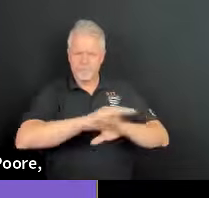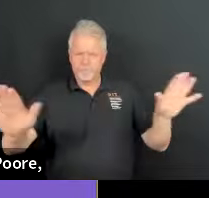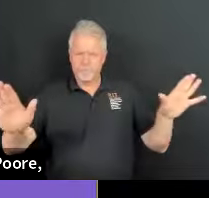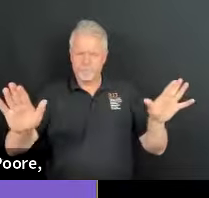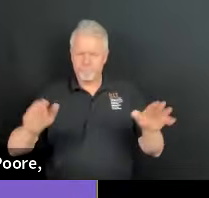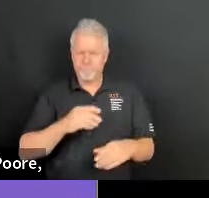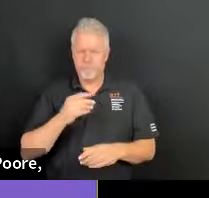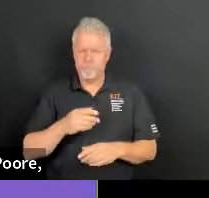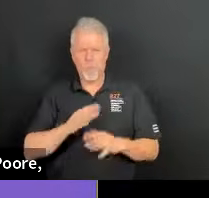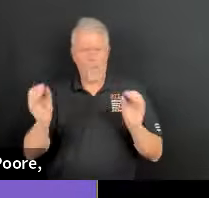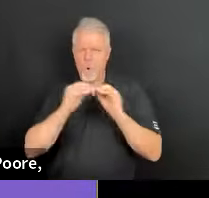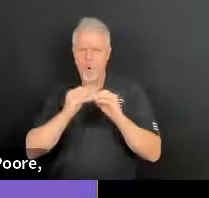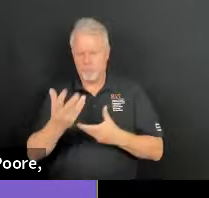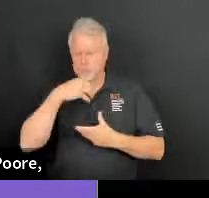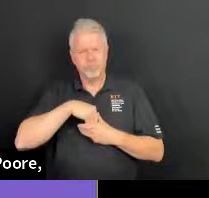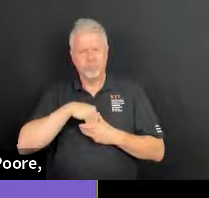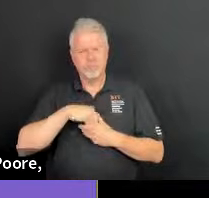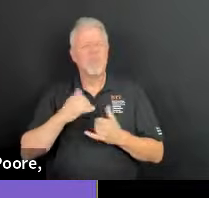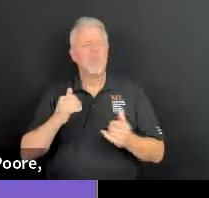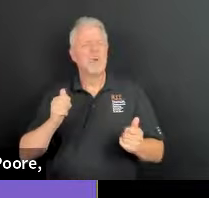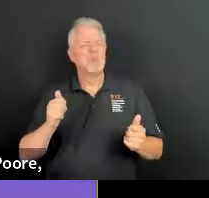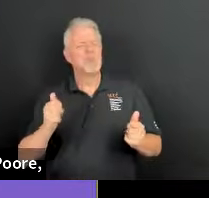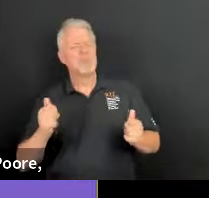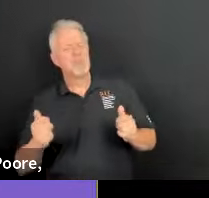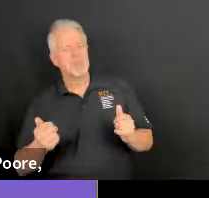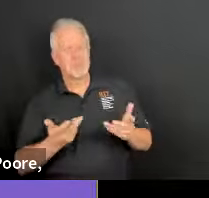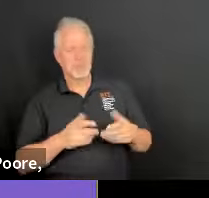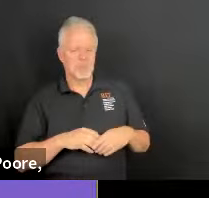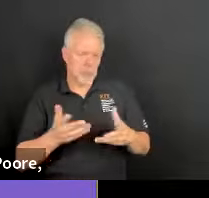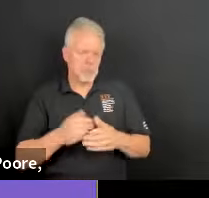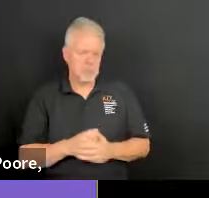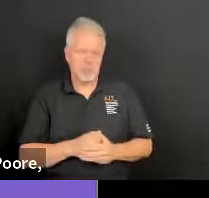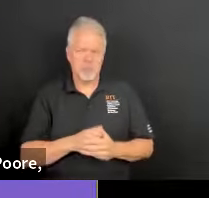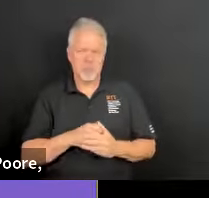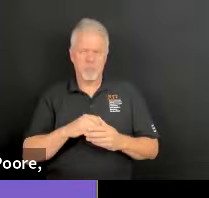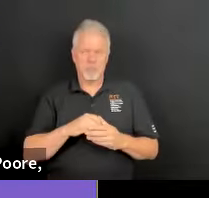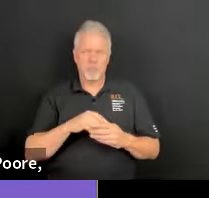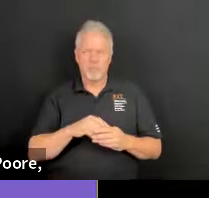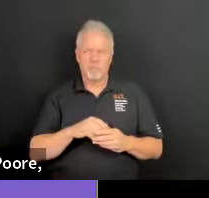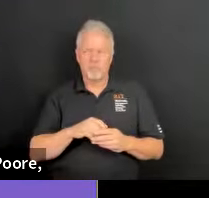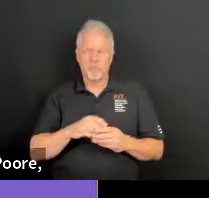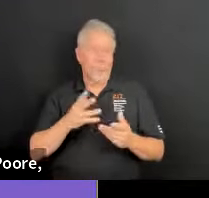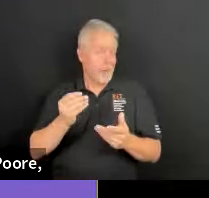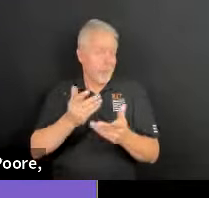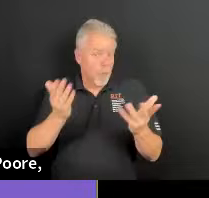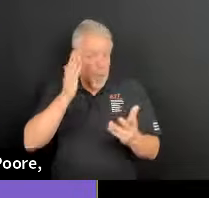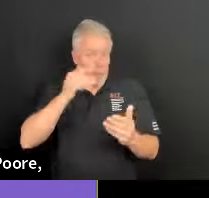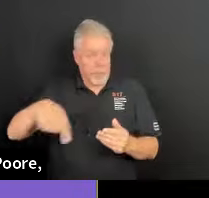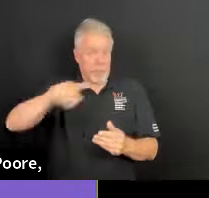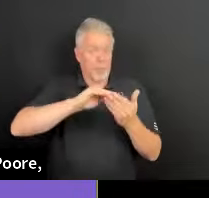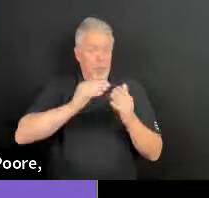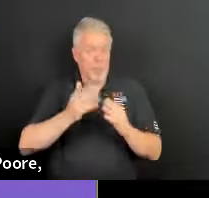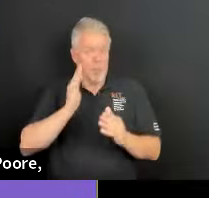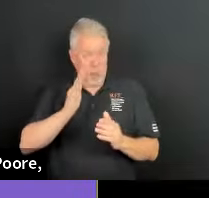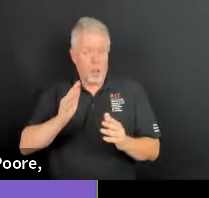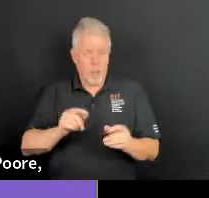And in the past, we were very driven to stop the use of drugs and alcohol, but now